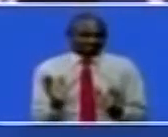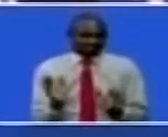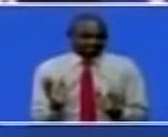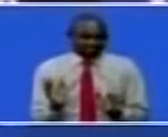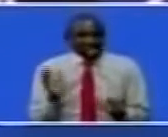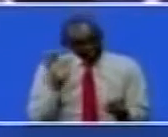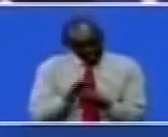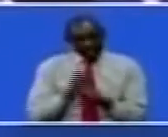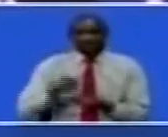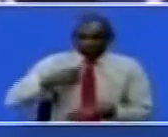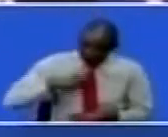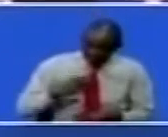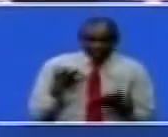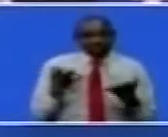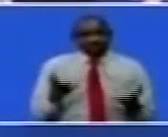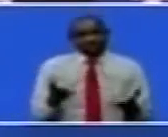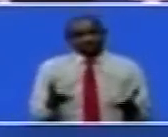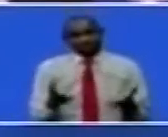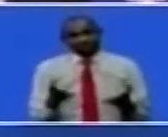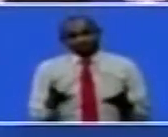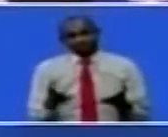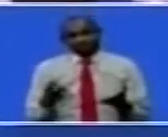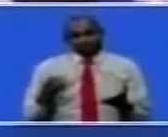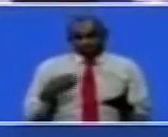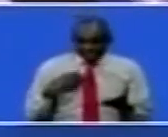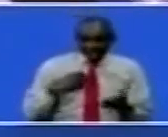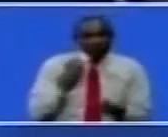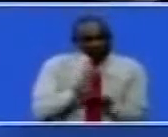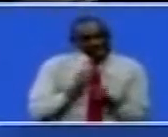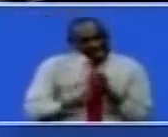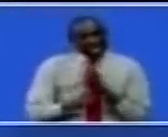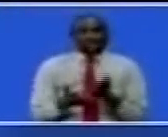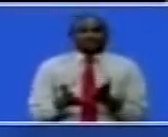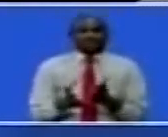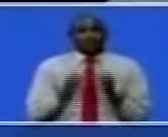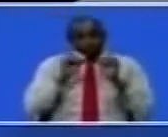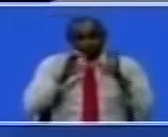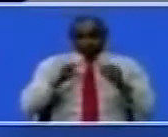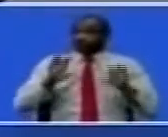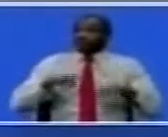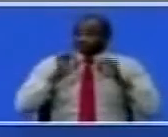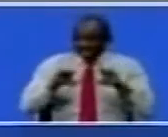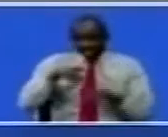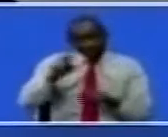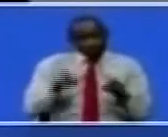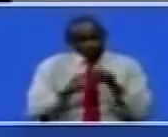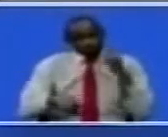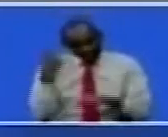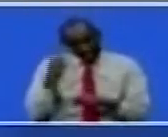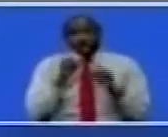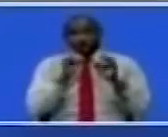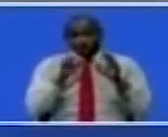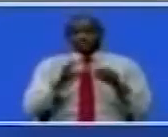For a lot of us that have been involved in 2011, we put a line through or a full stop. Kocha wa Australia Michael Checa alishinda tuzo la kocha wa